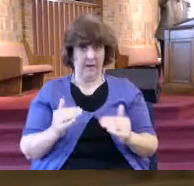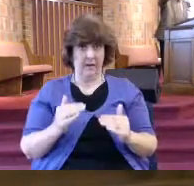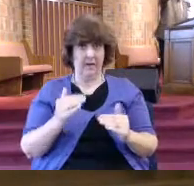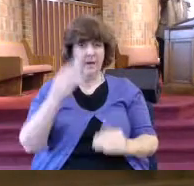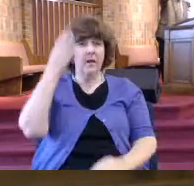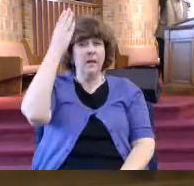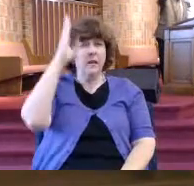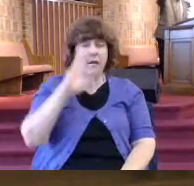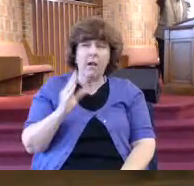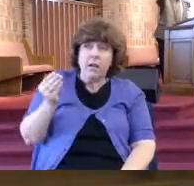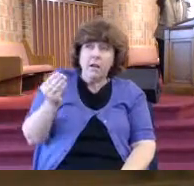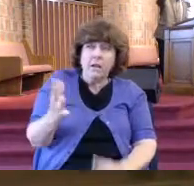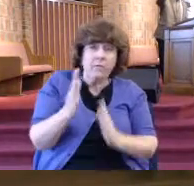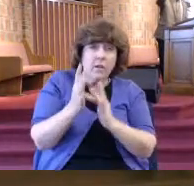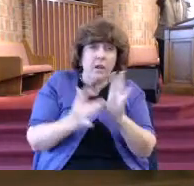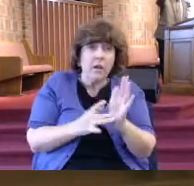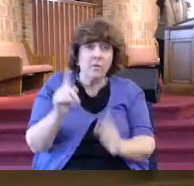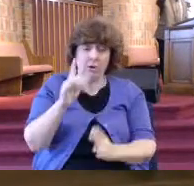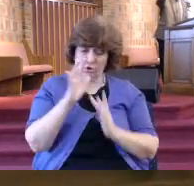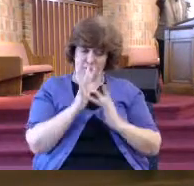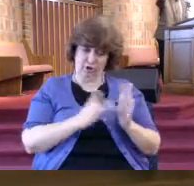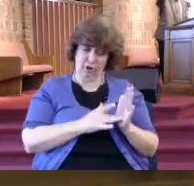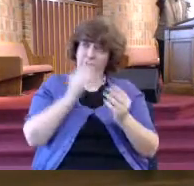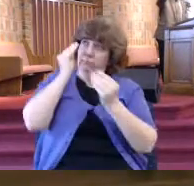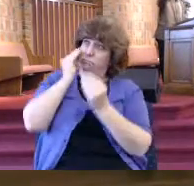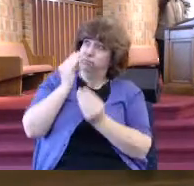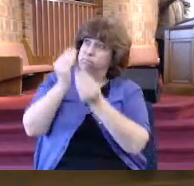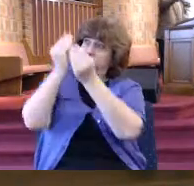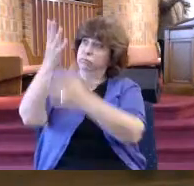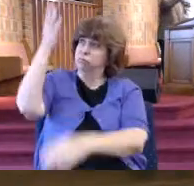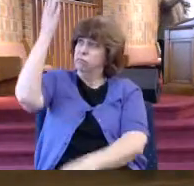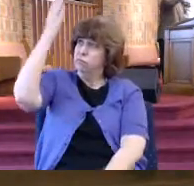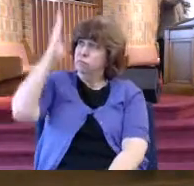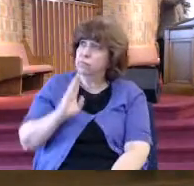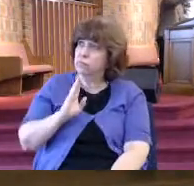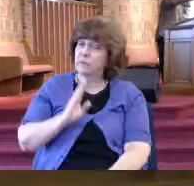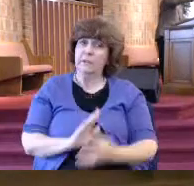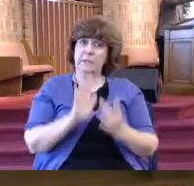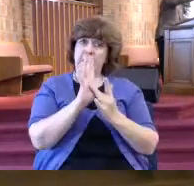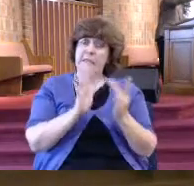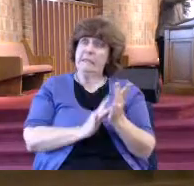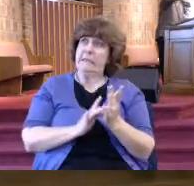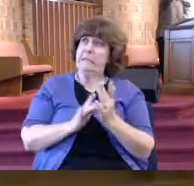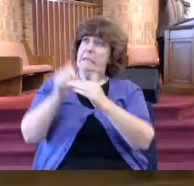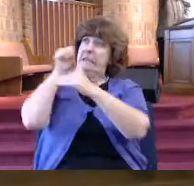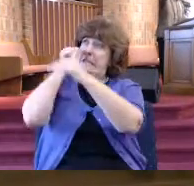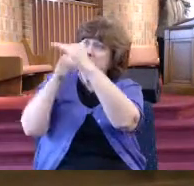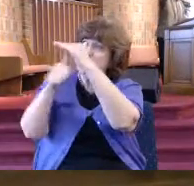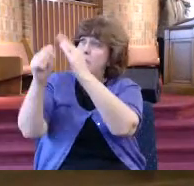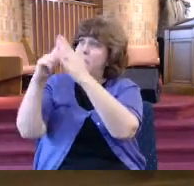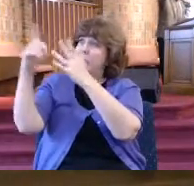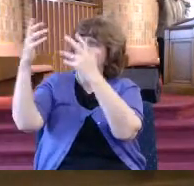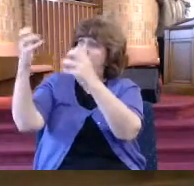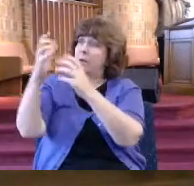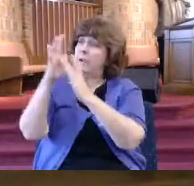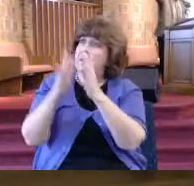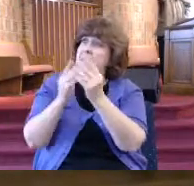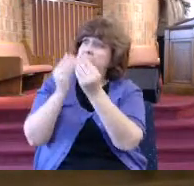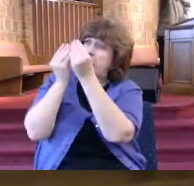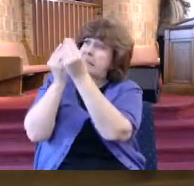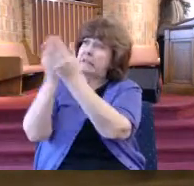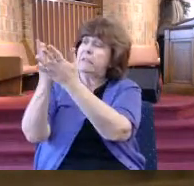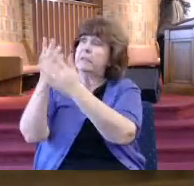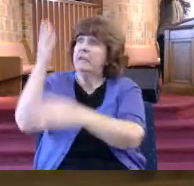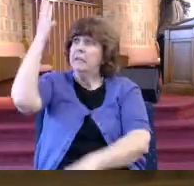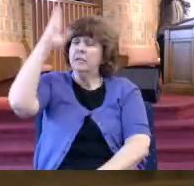to Jesus because he submitted to the will of God and because he was obedient to God? God gave him a name that is